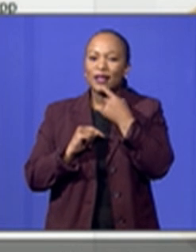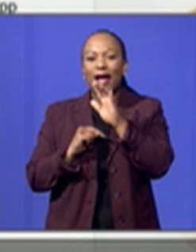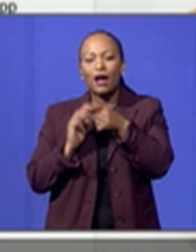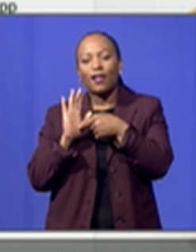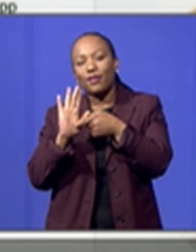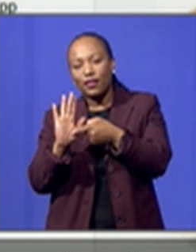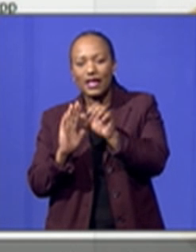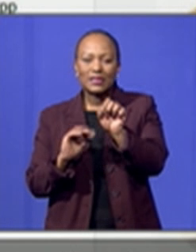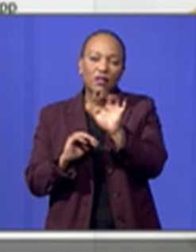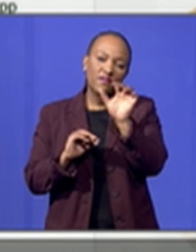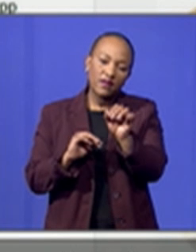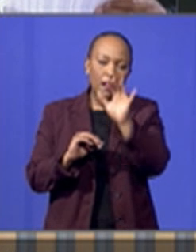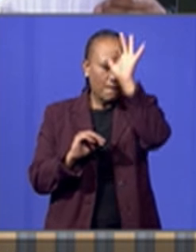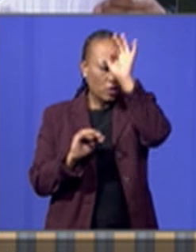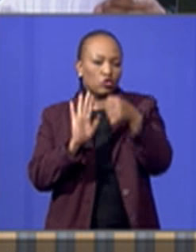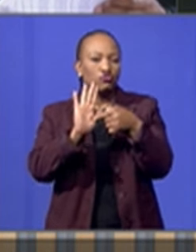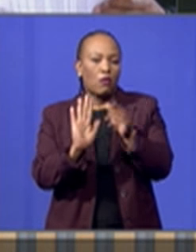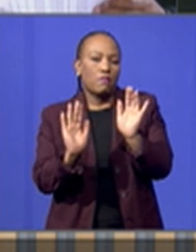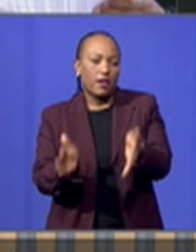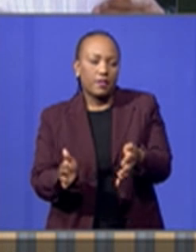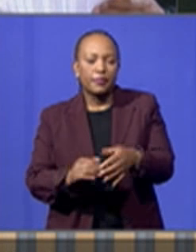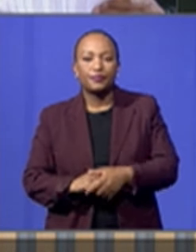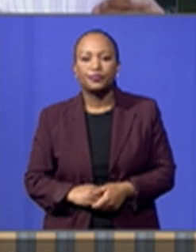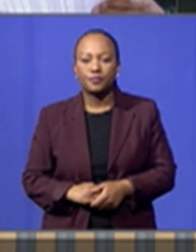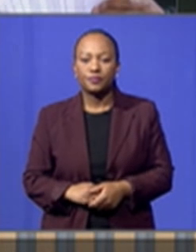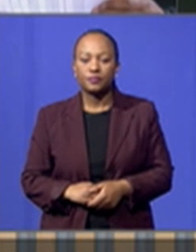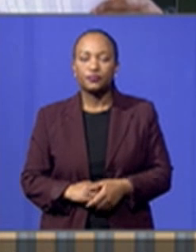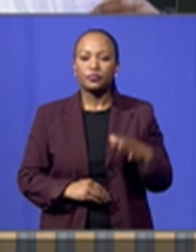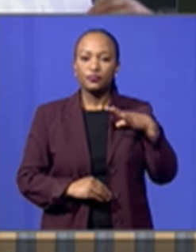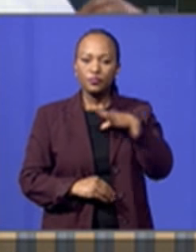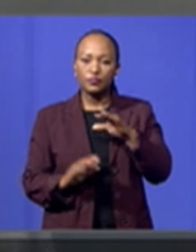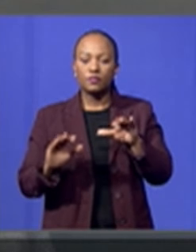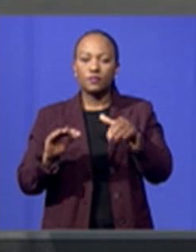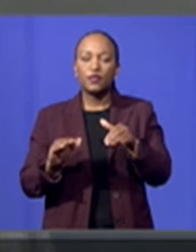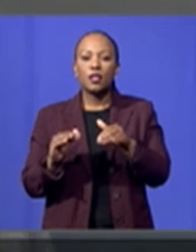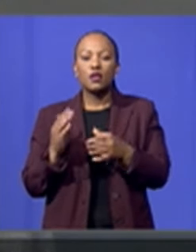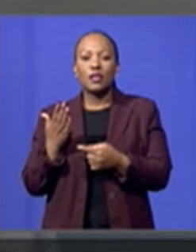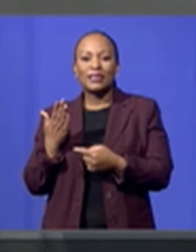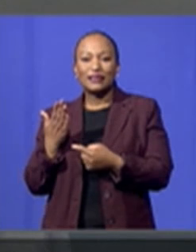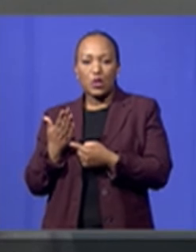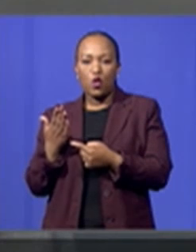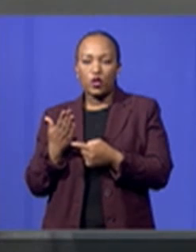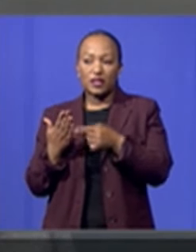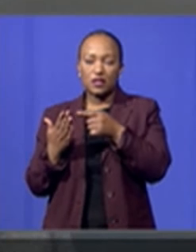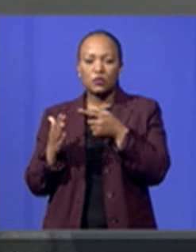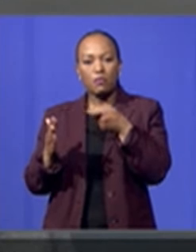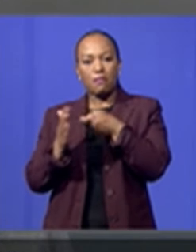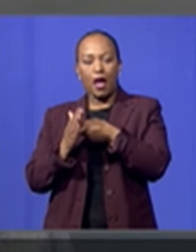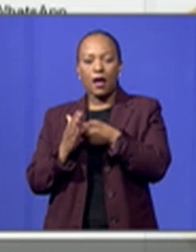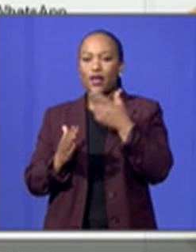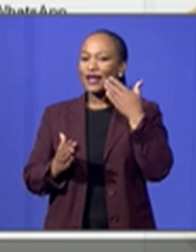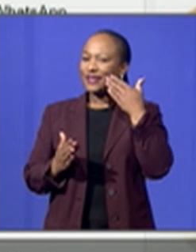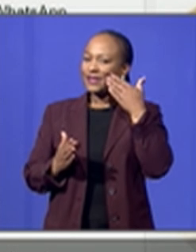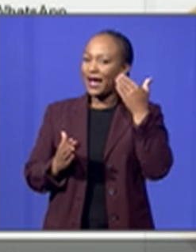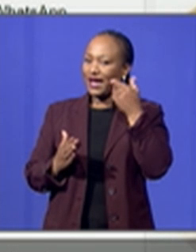for the South African Police Service. Komishene e boleletse gore go bona technology eno go tswa kwa setlamong se se kwa Czech